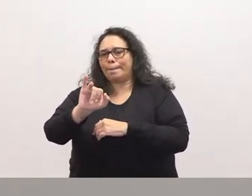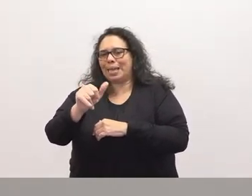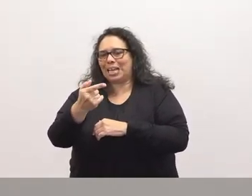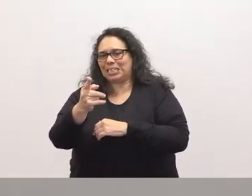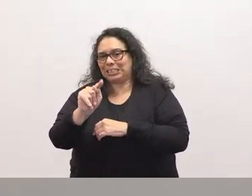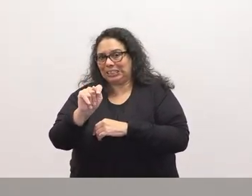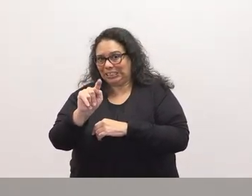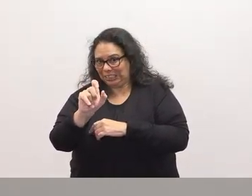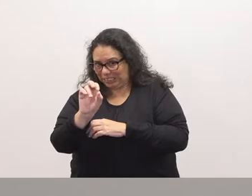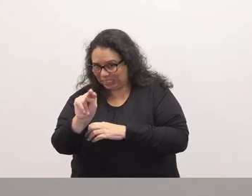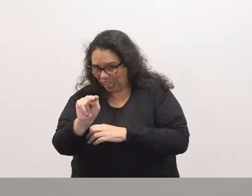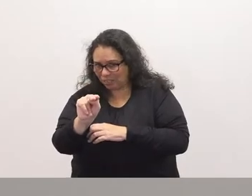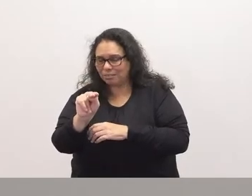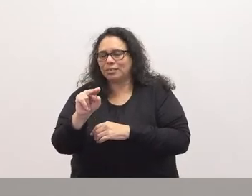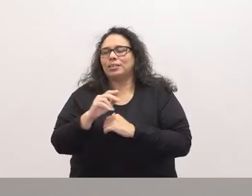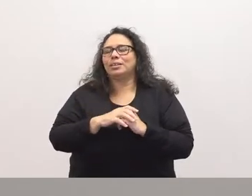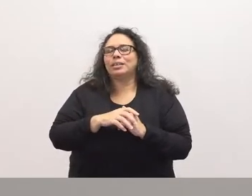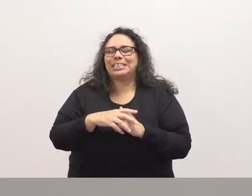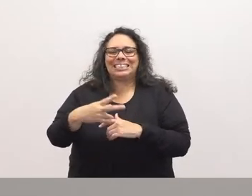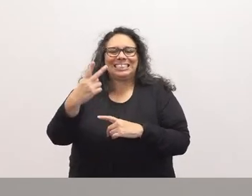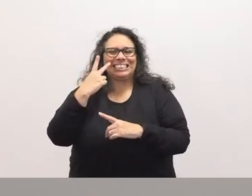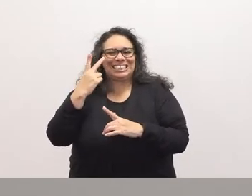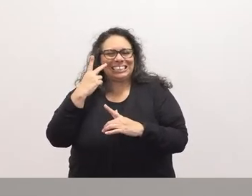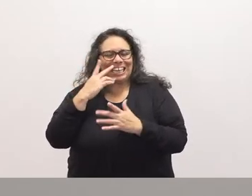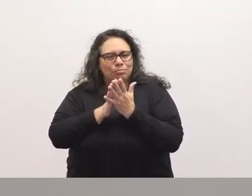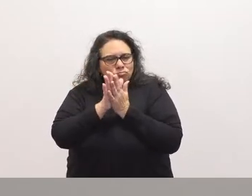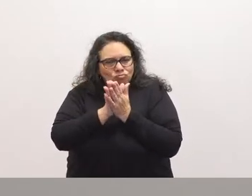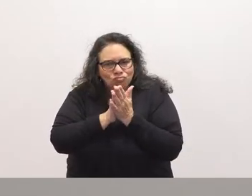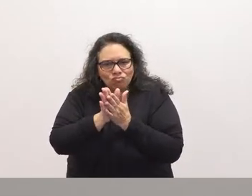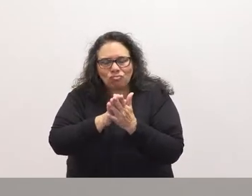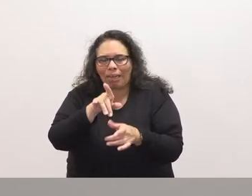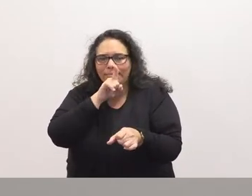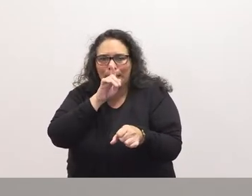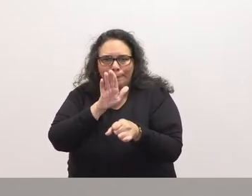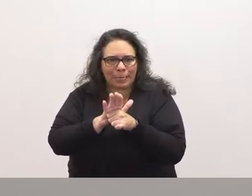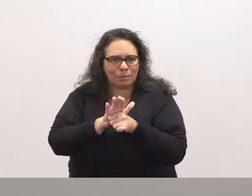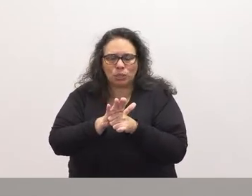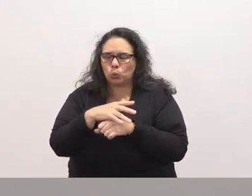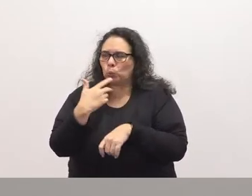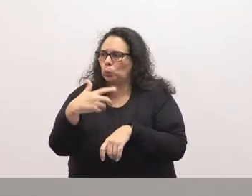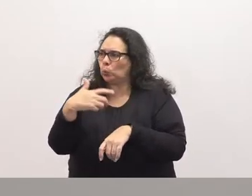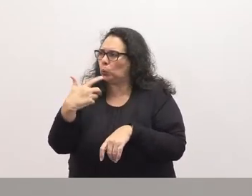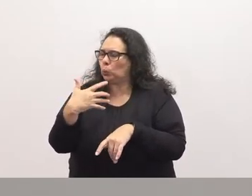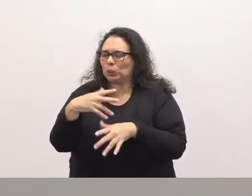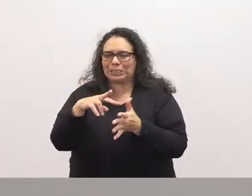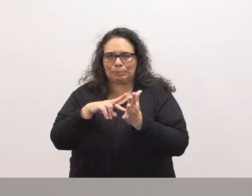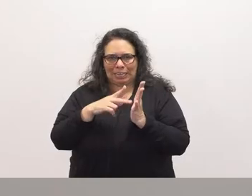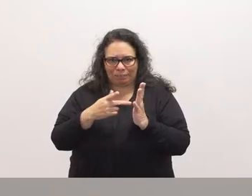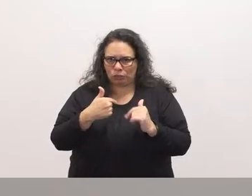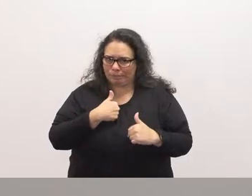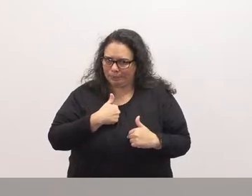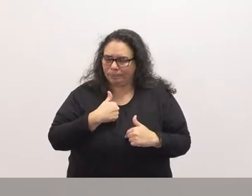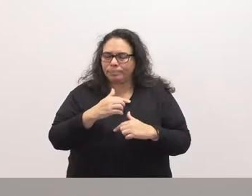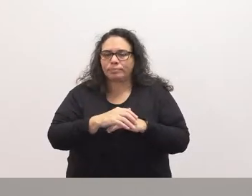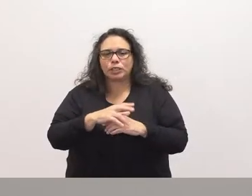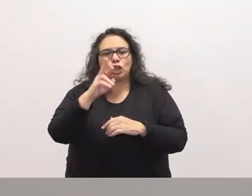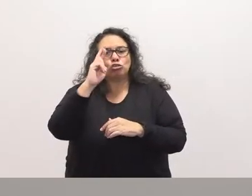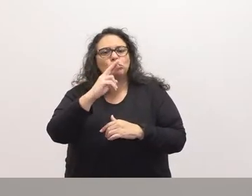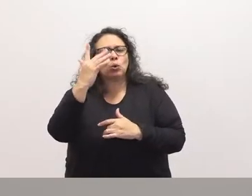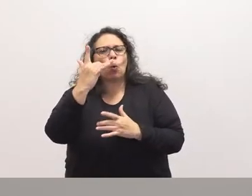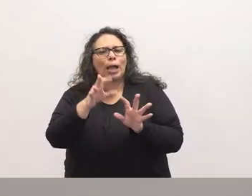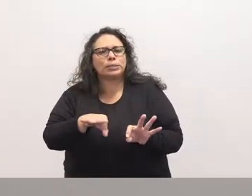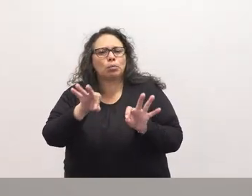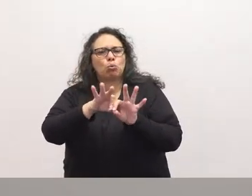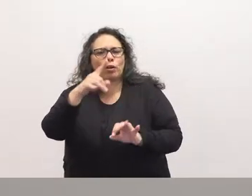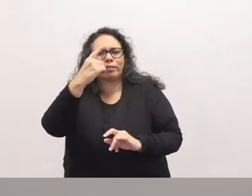to see the enthusiasm and the commitment of people was very meaningful. The reason that it's important to me and why I